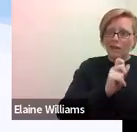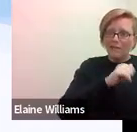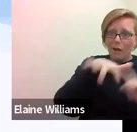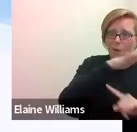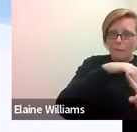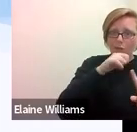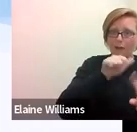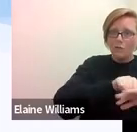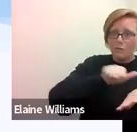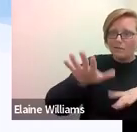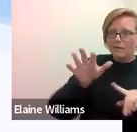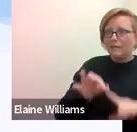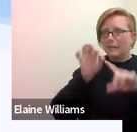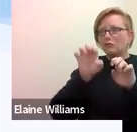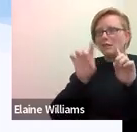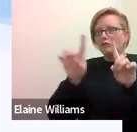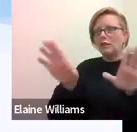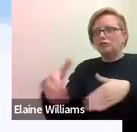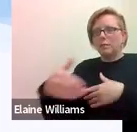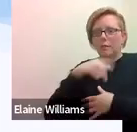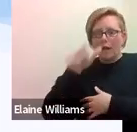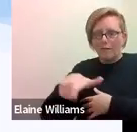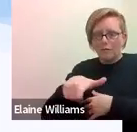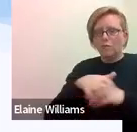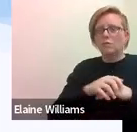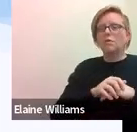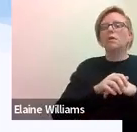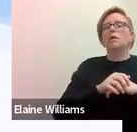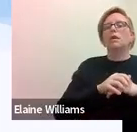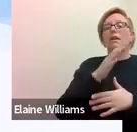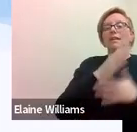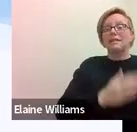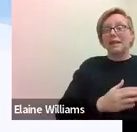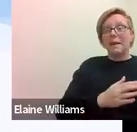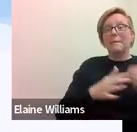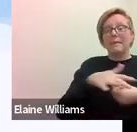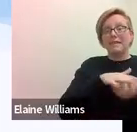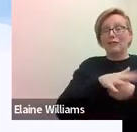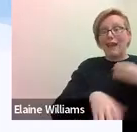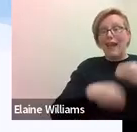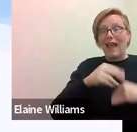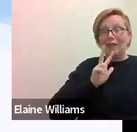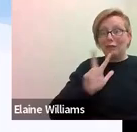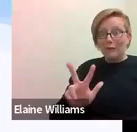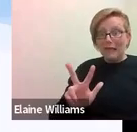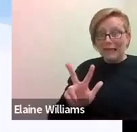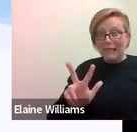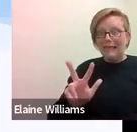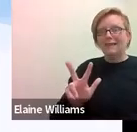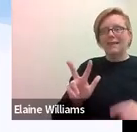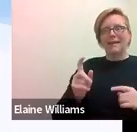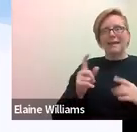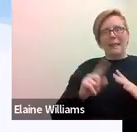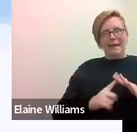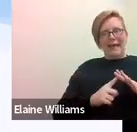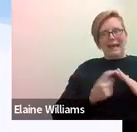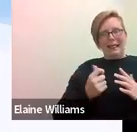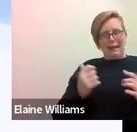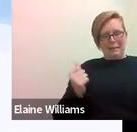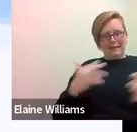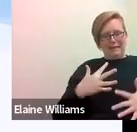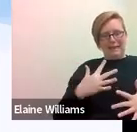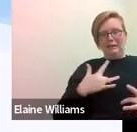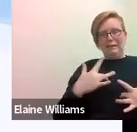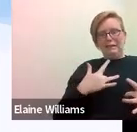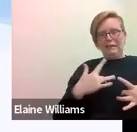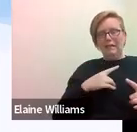setting. Some districts have added 3-year-olds, and it, you know, it was a little scary for them at first, but I spoke